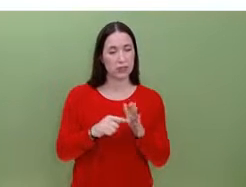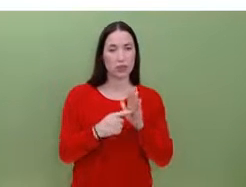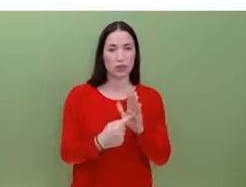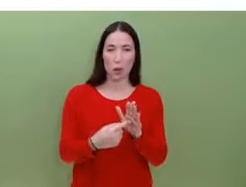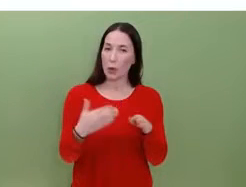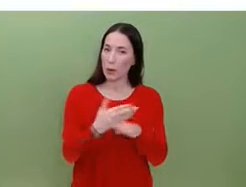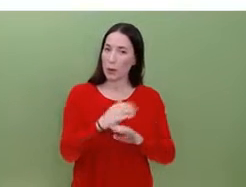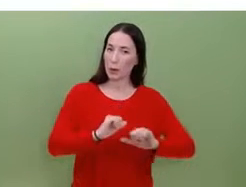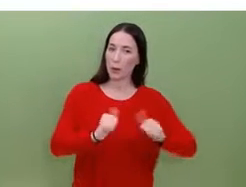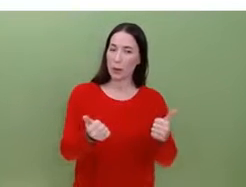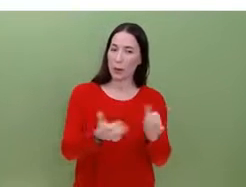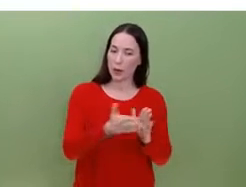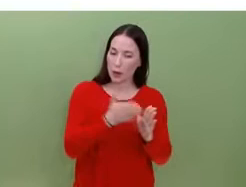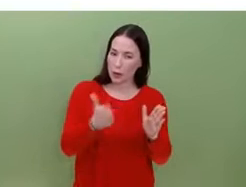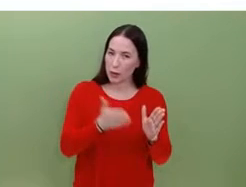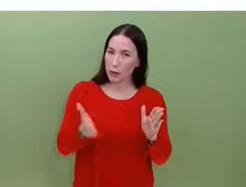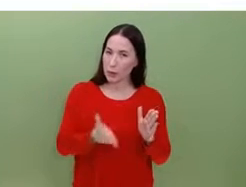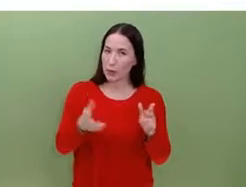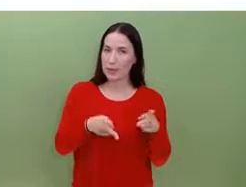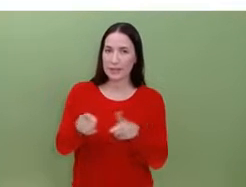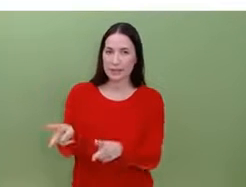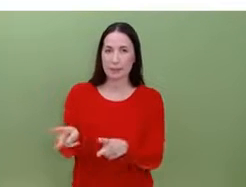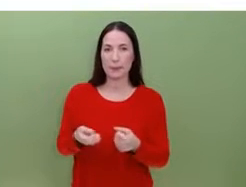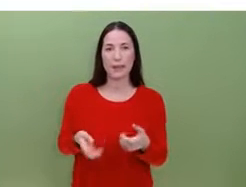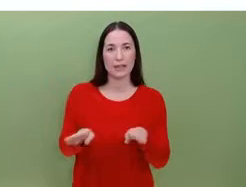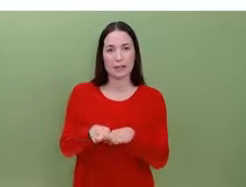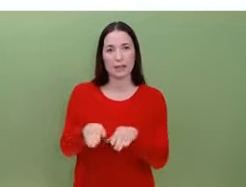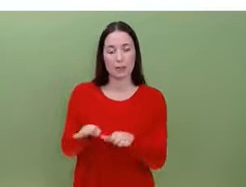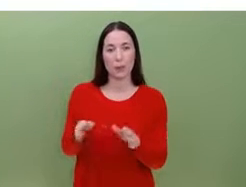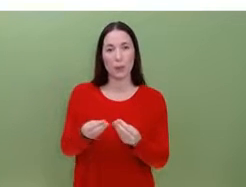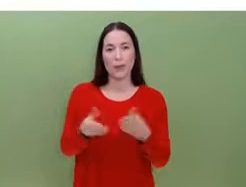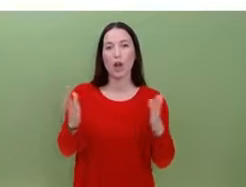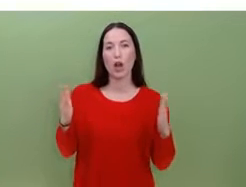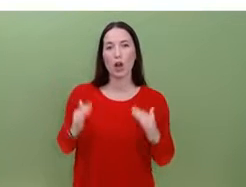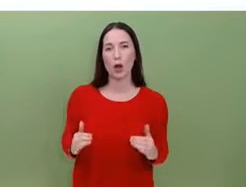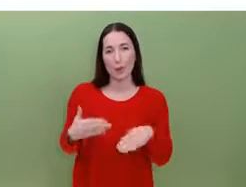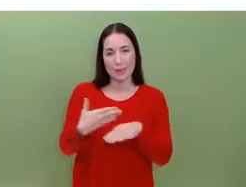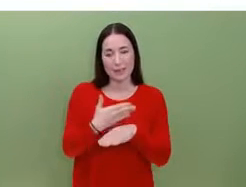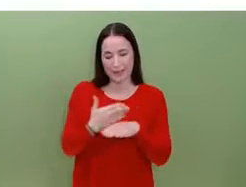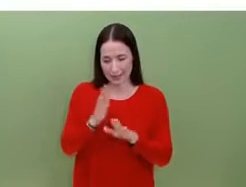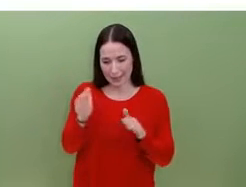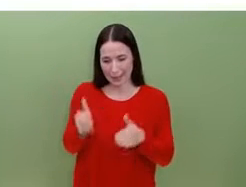and effectively discharging referrals in line with low intensity aims.